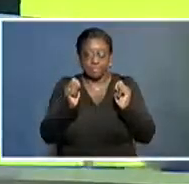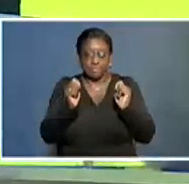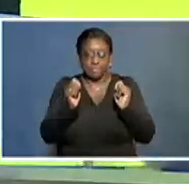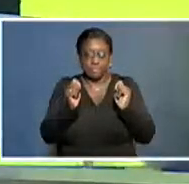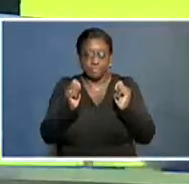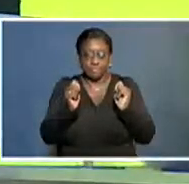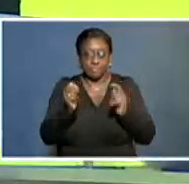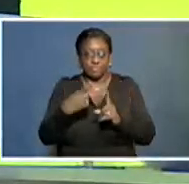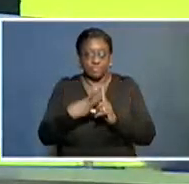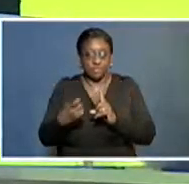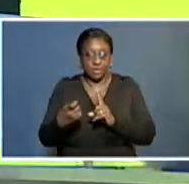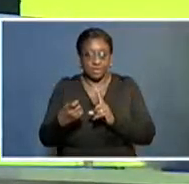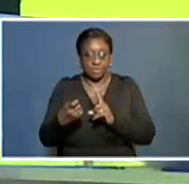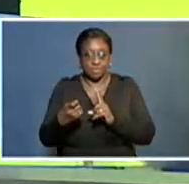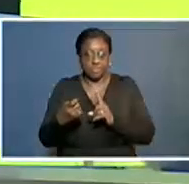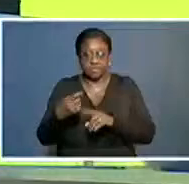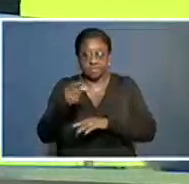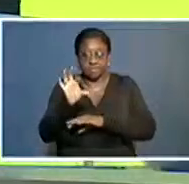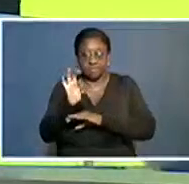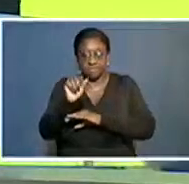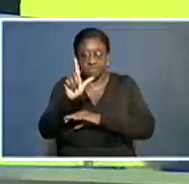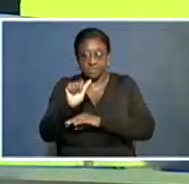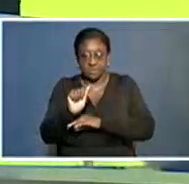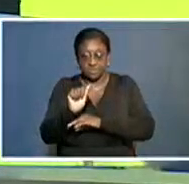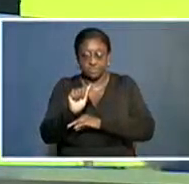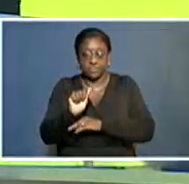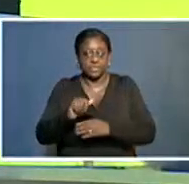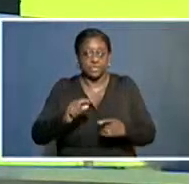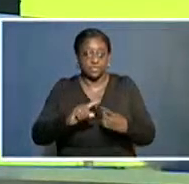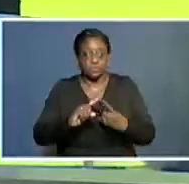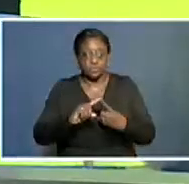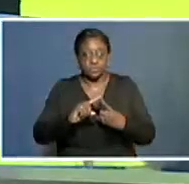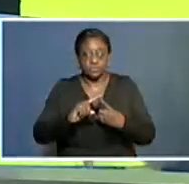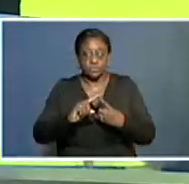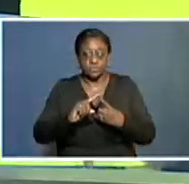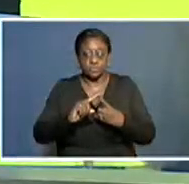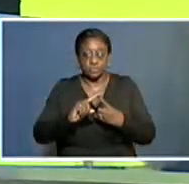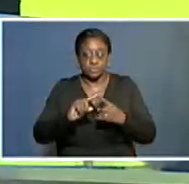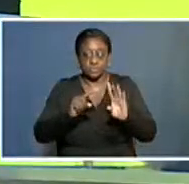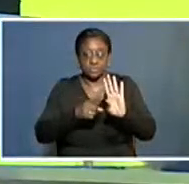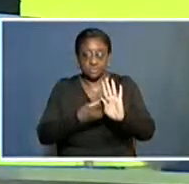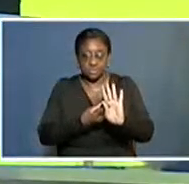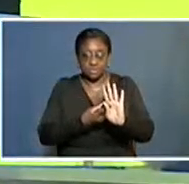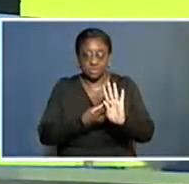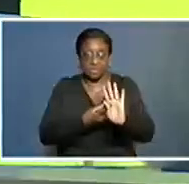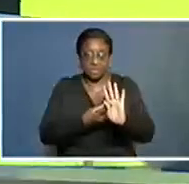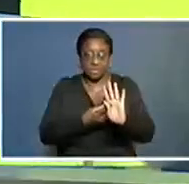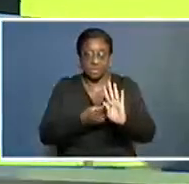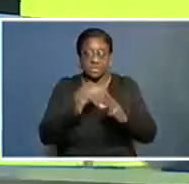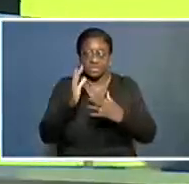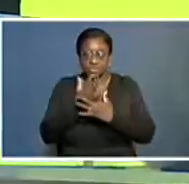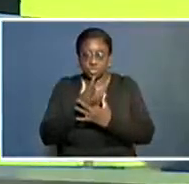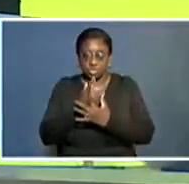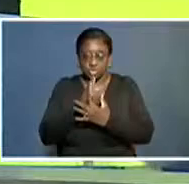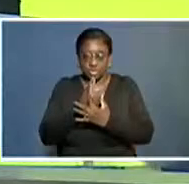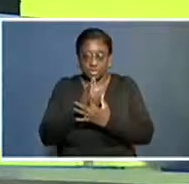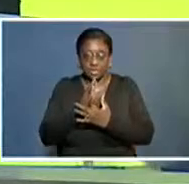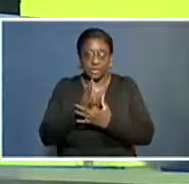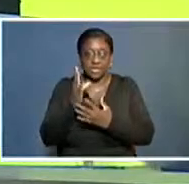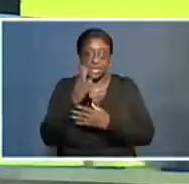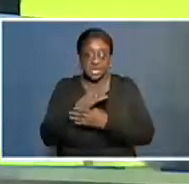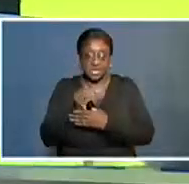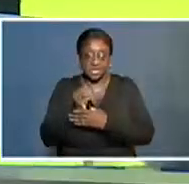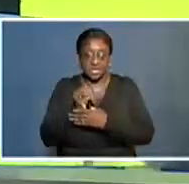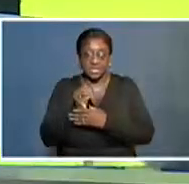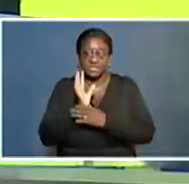several global missions in Florida next week in an effort to reestablish the country's market share and promote the country's 16th